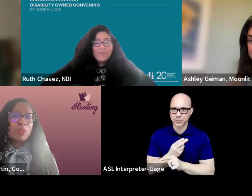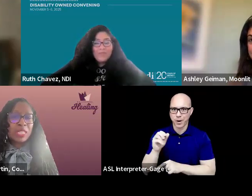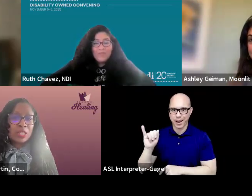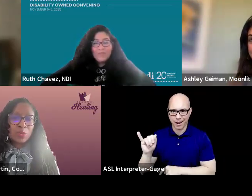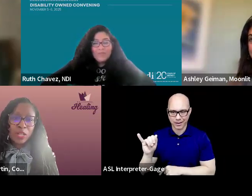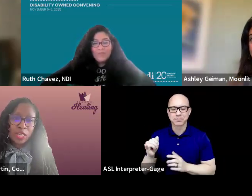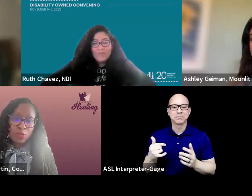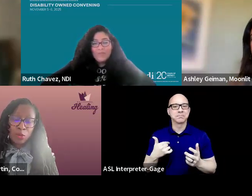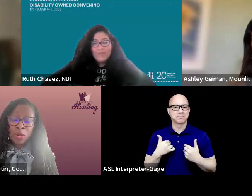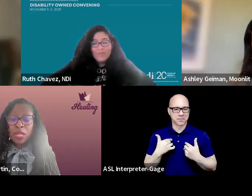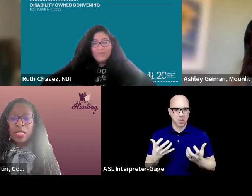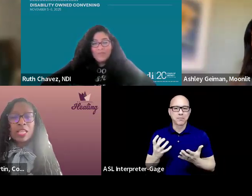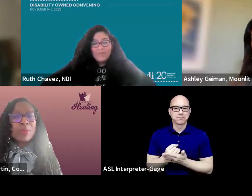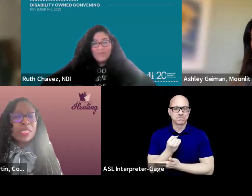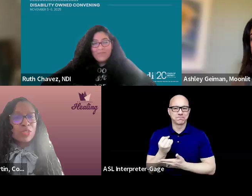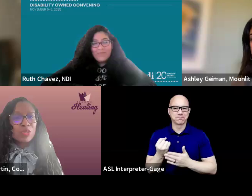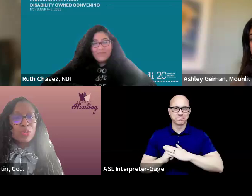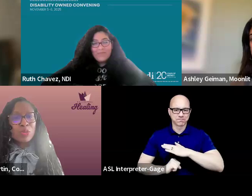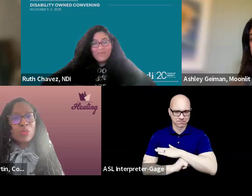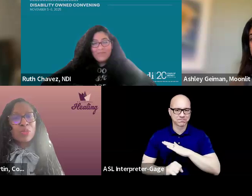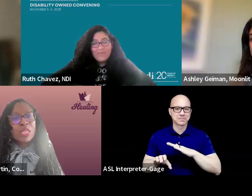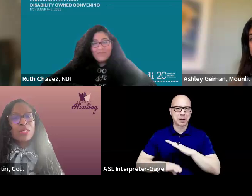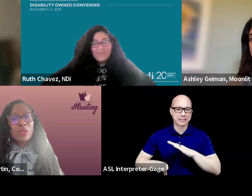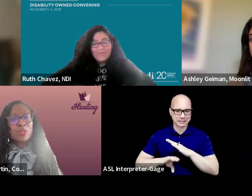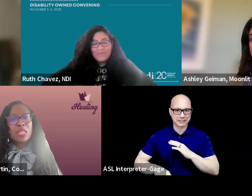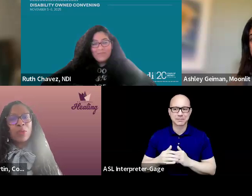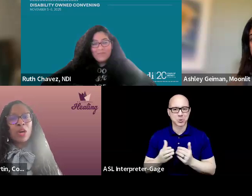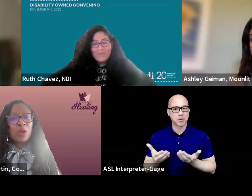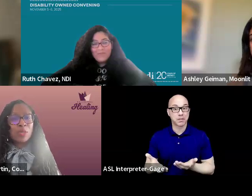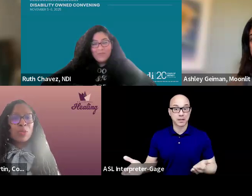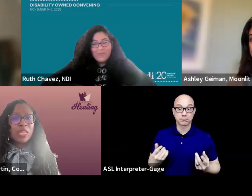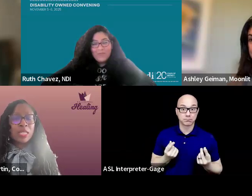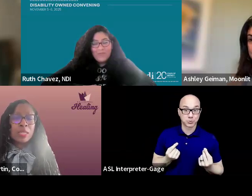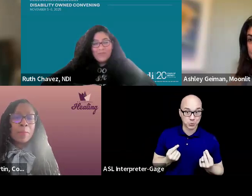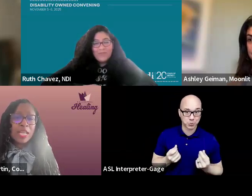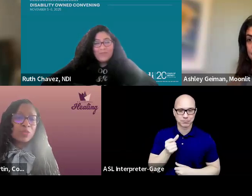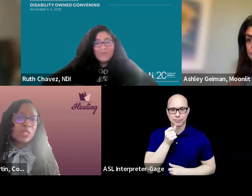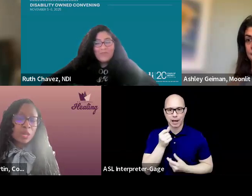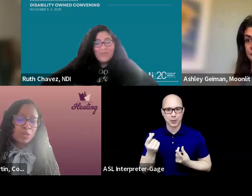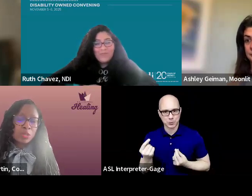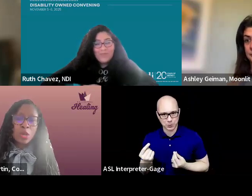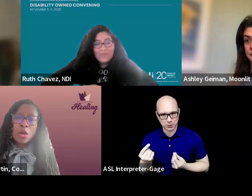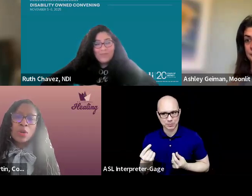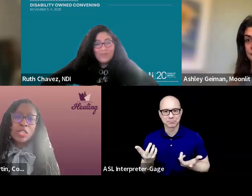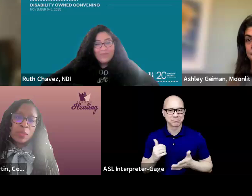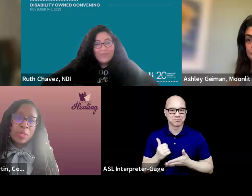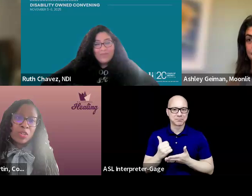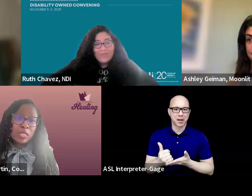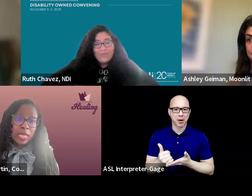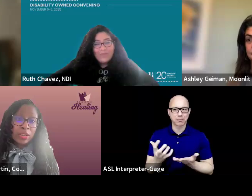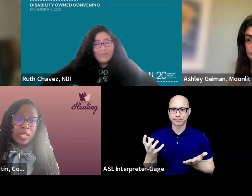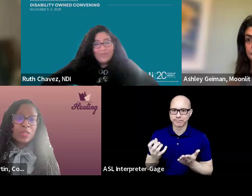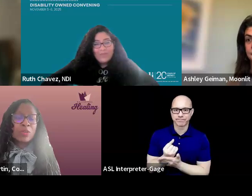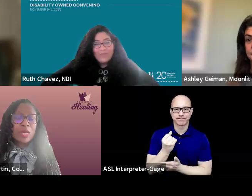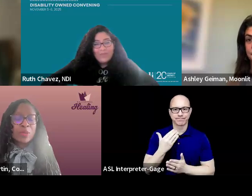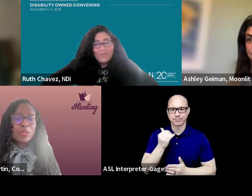spend a few minutes walking through some essential do's and don'ts that will help you get the best results while keeping